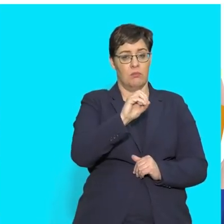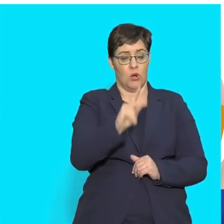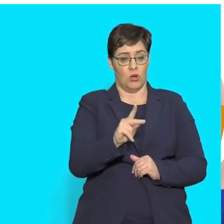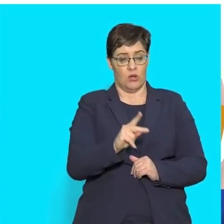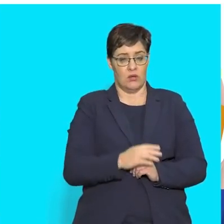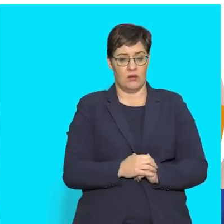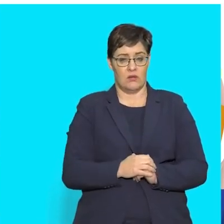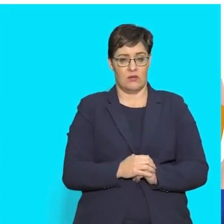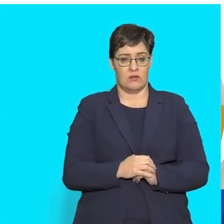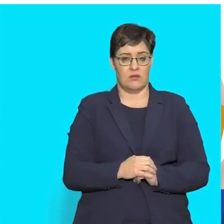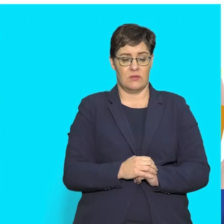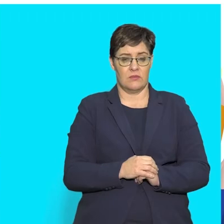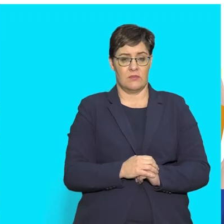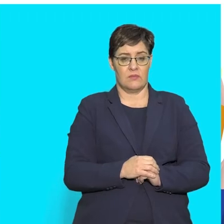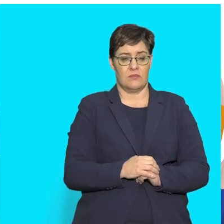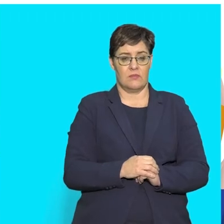book,